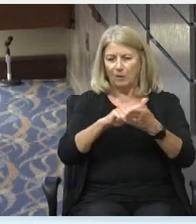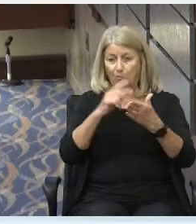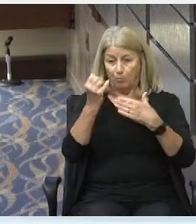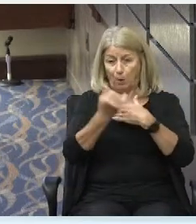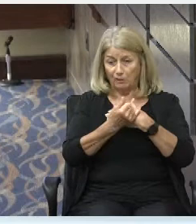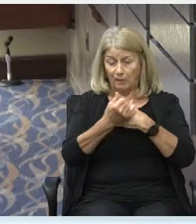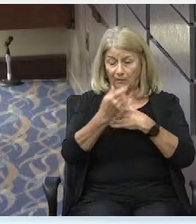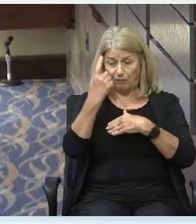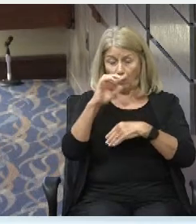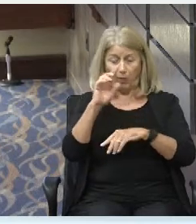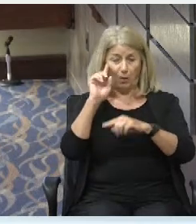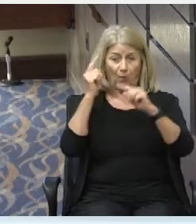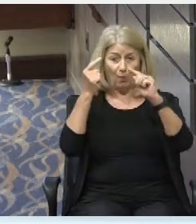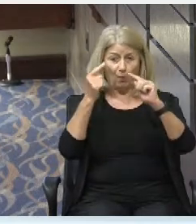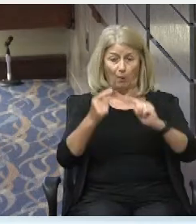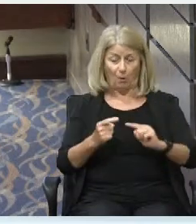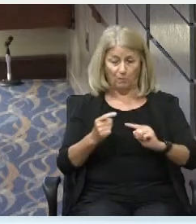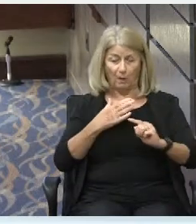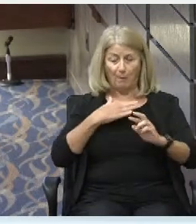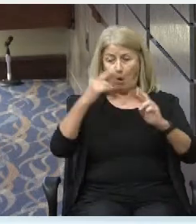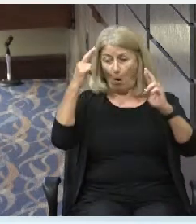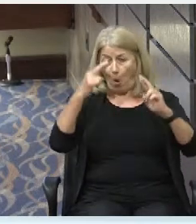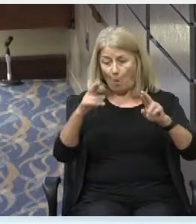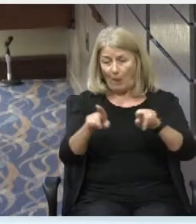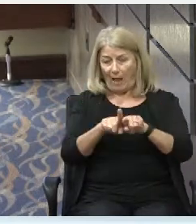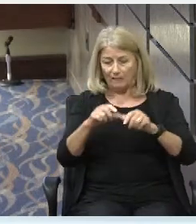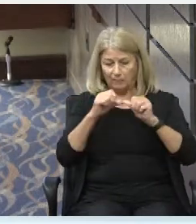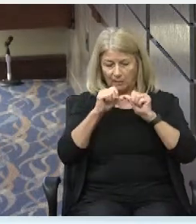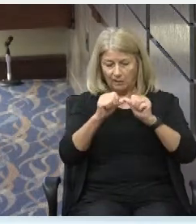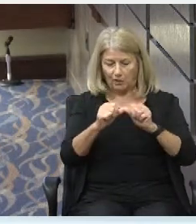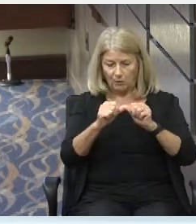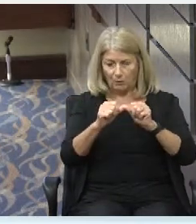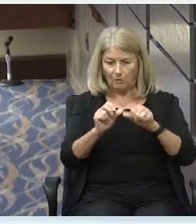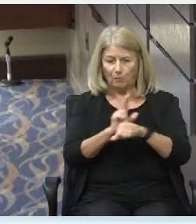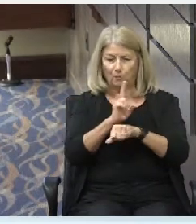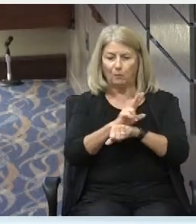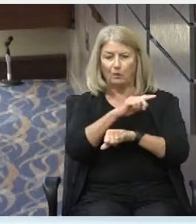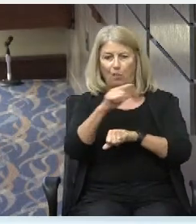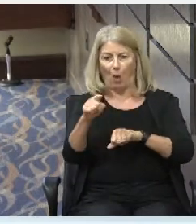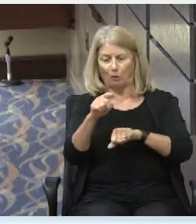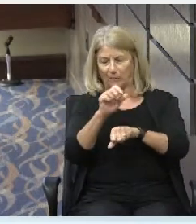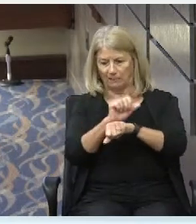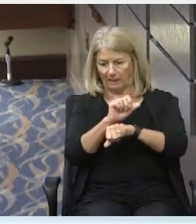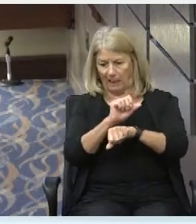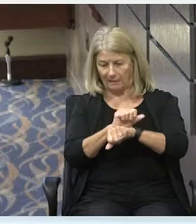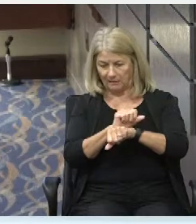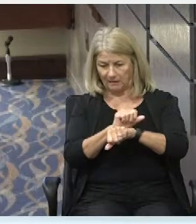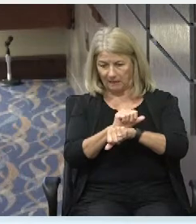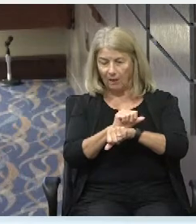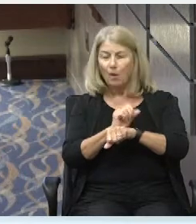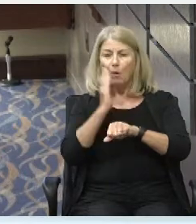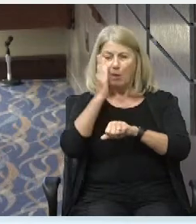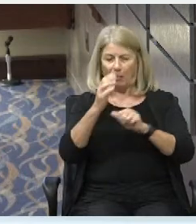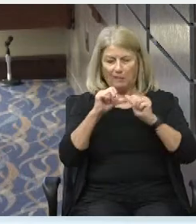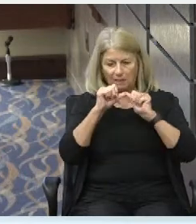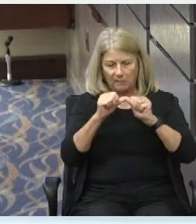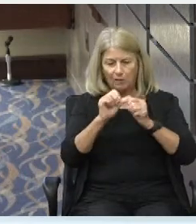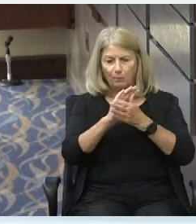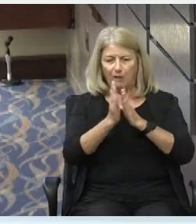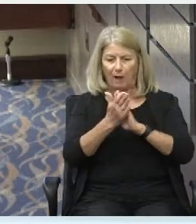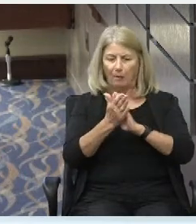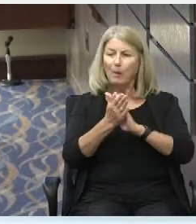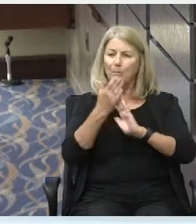goals. My hope is that we continue to leverage these tasks so that we're constantly getting better and that we're looking for